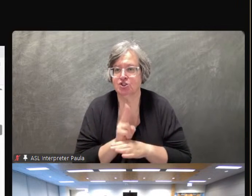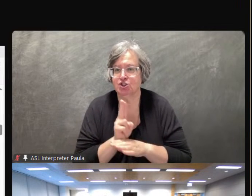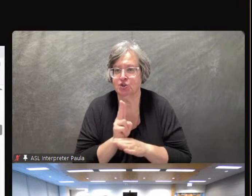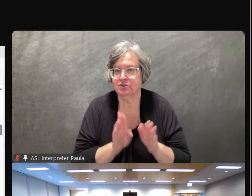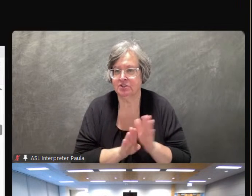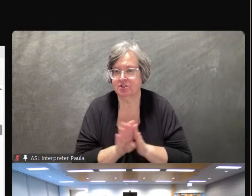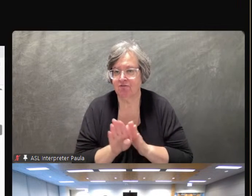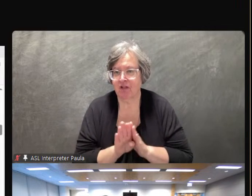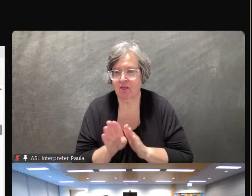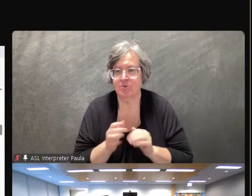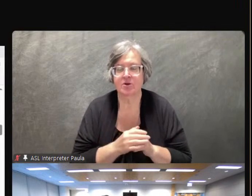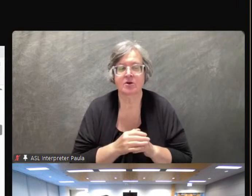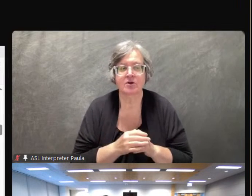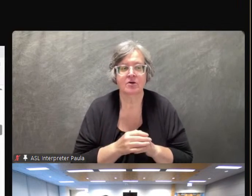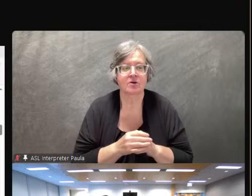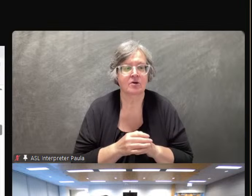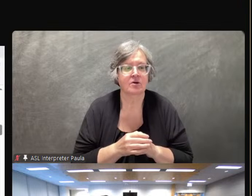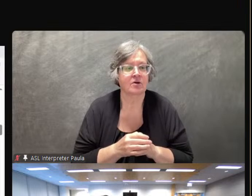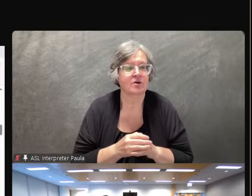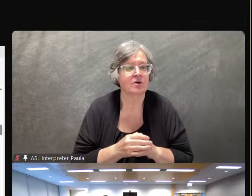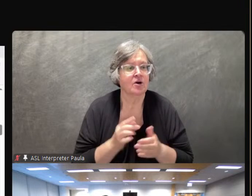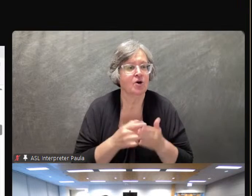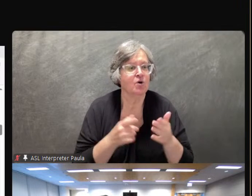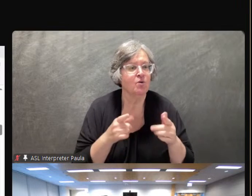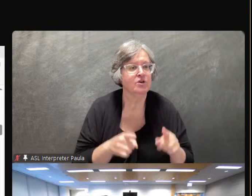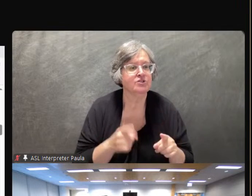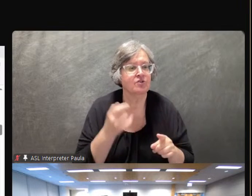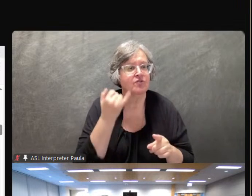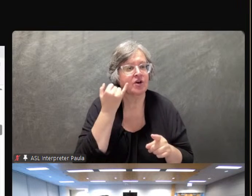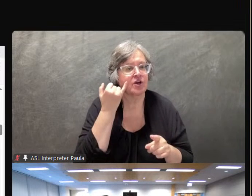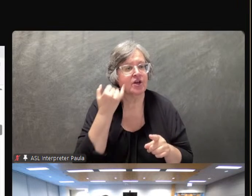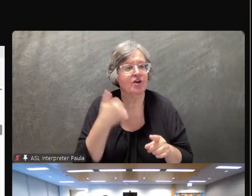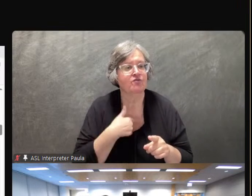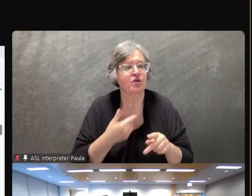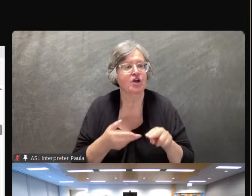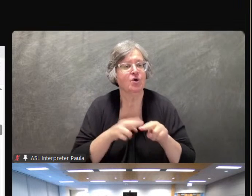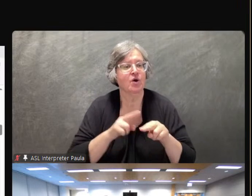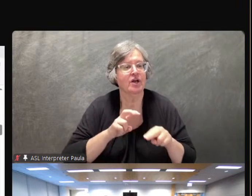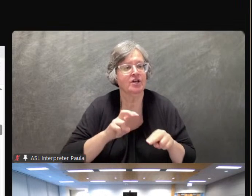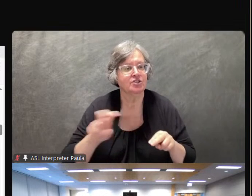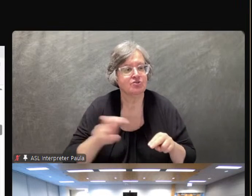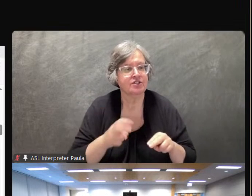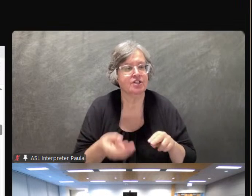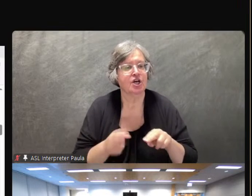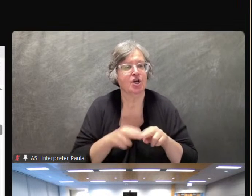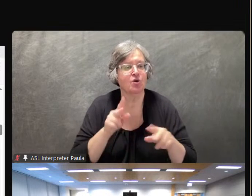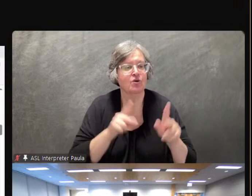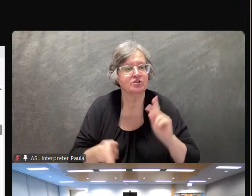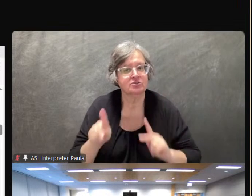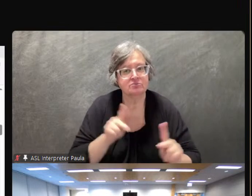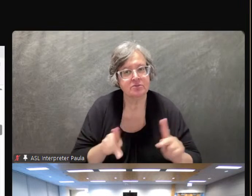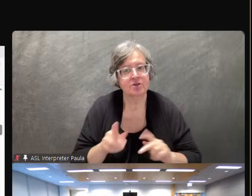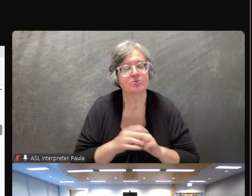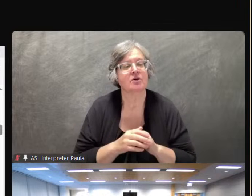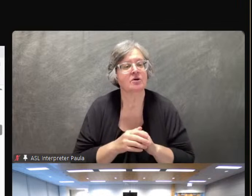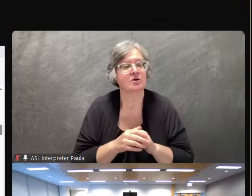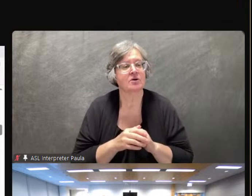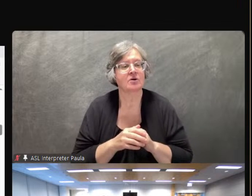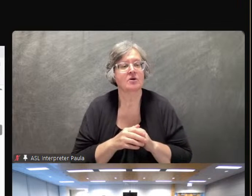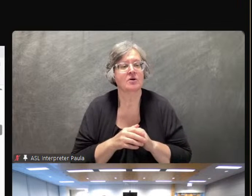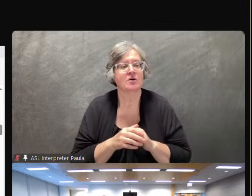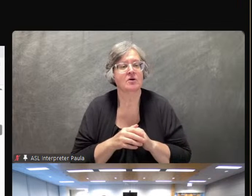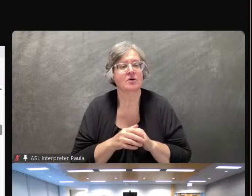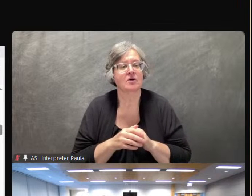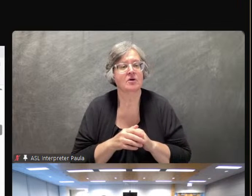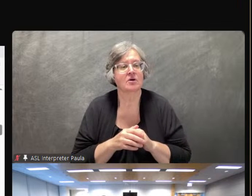looking at what happens when we increase transit, increase population, considering